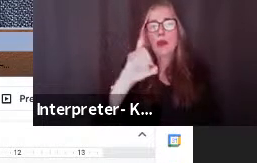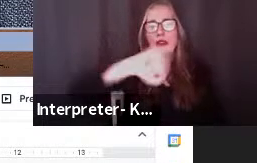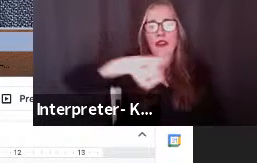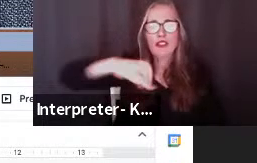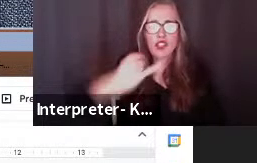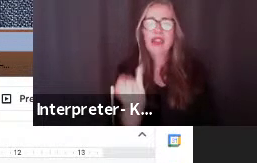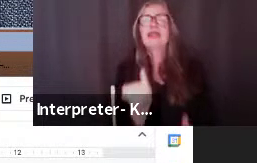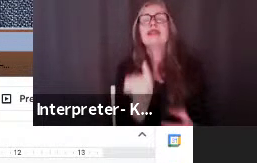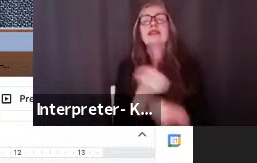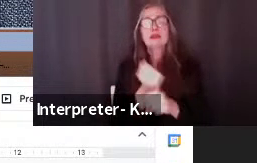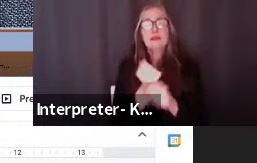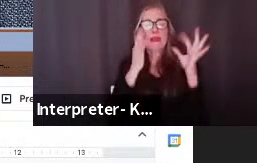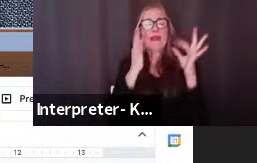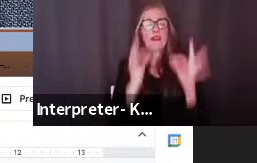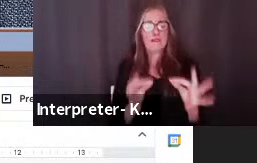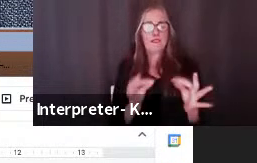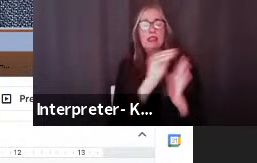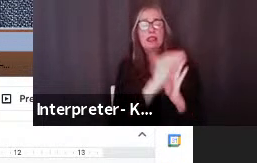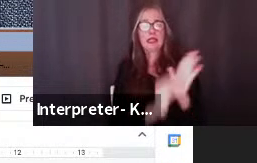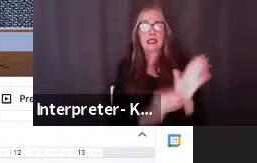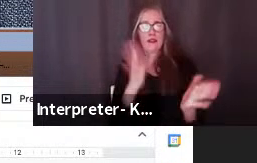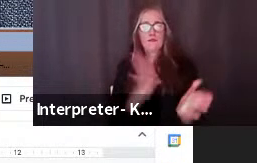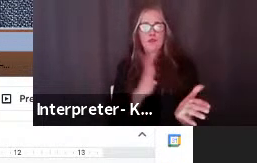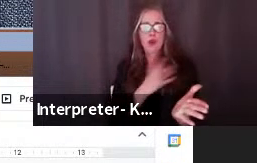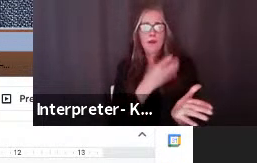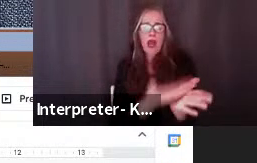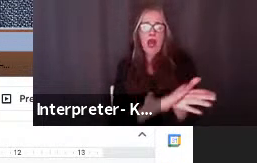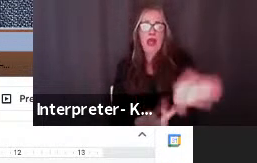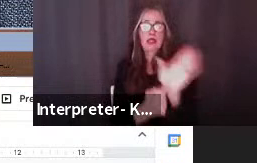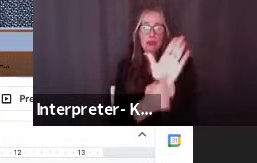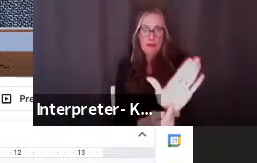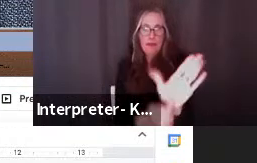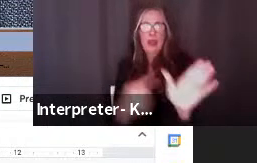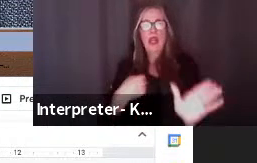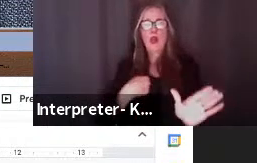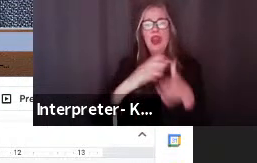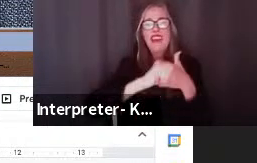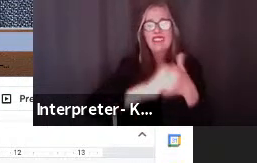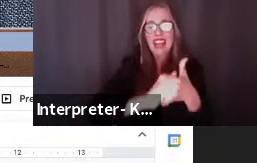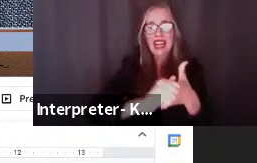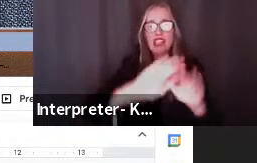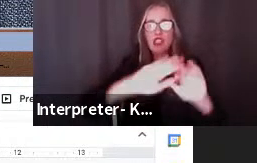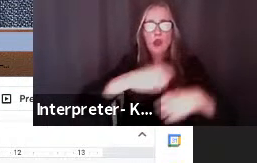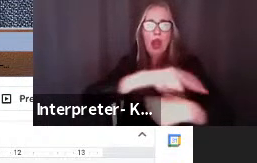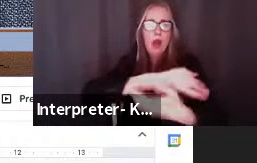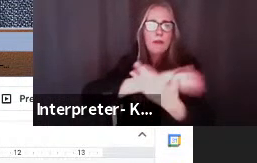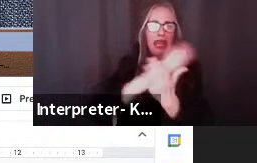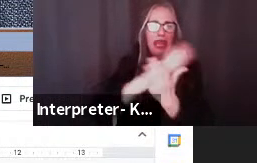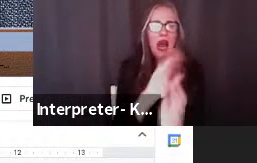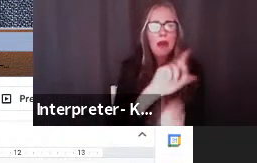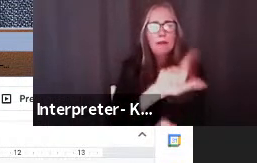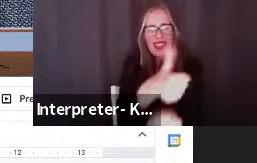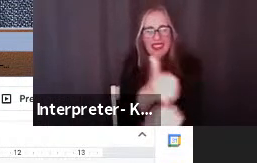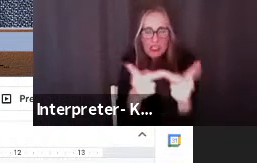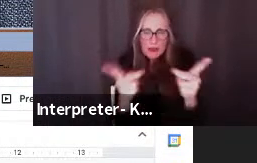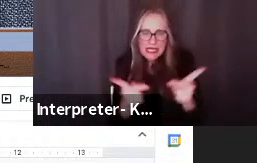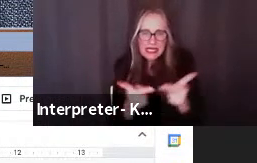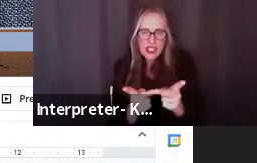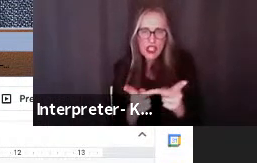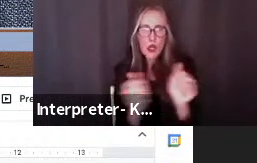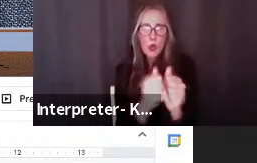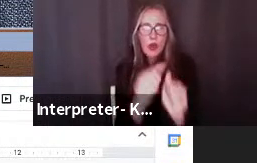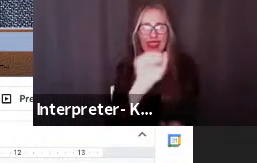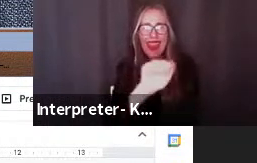14th and 4th are implicated we also got guidelines to codify the position of the department of justice that the ada